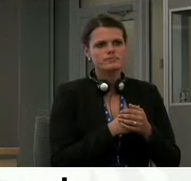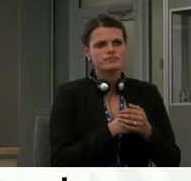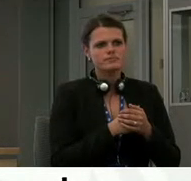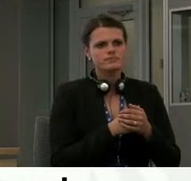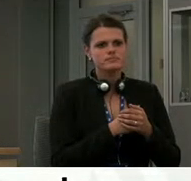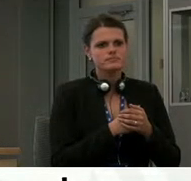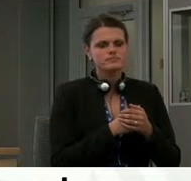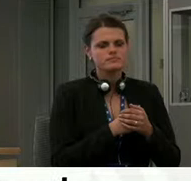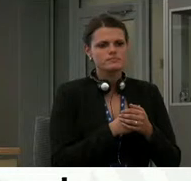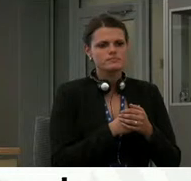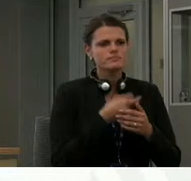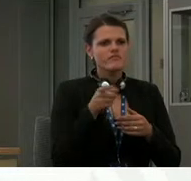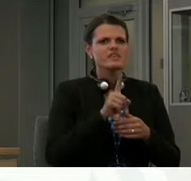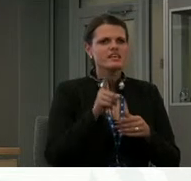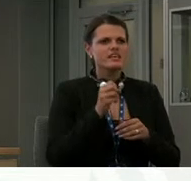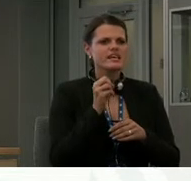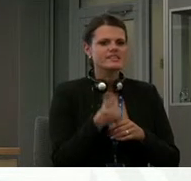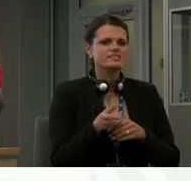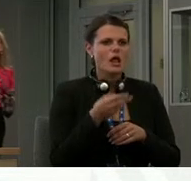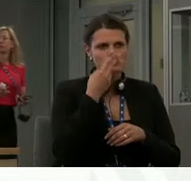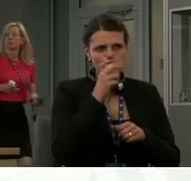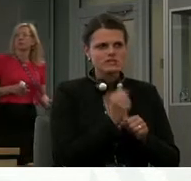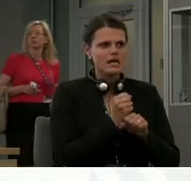Exclusion from the labor market,